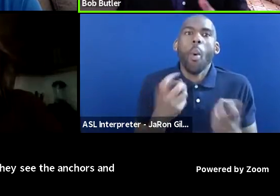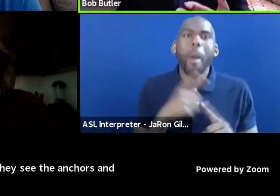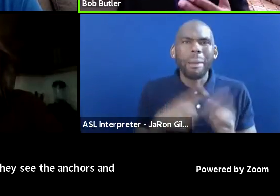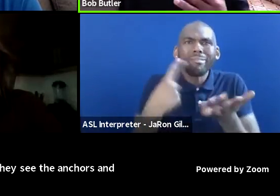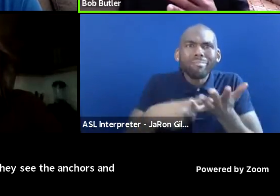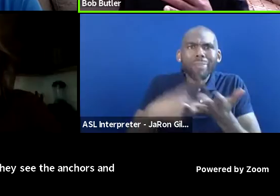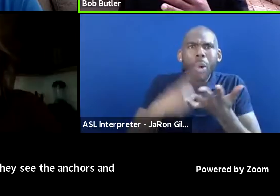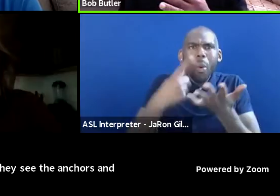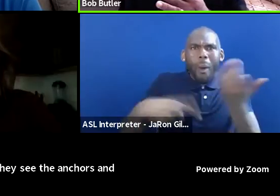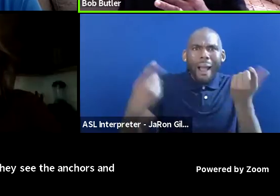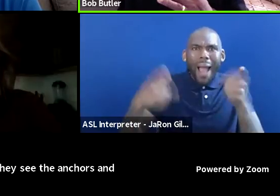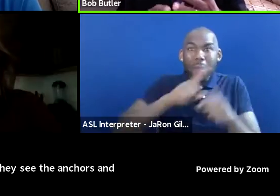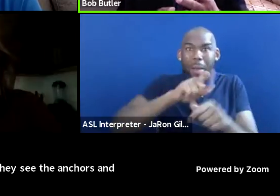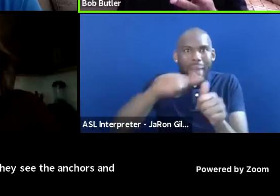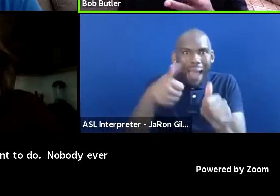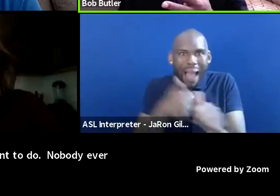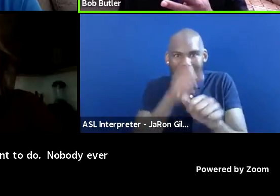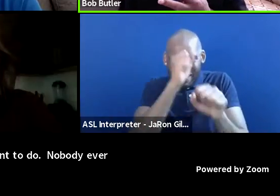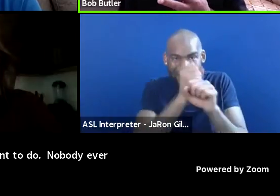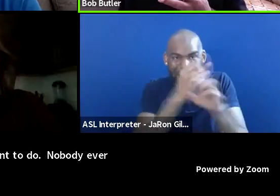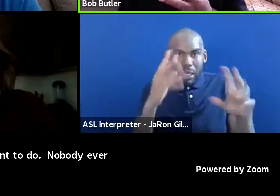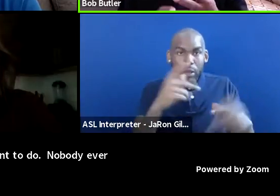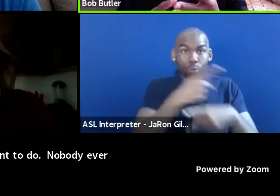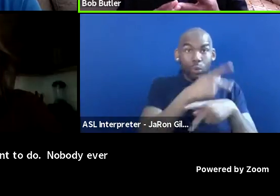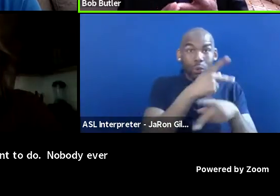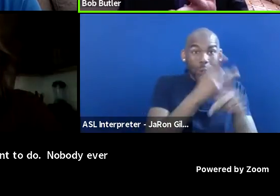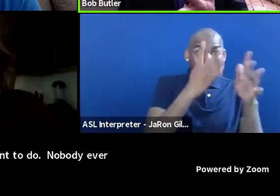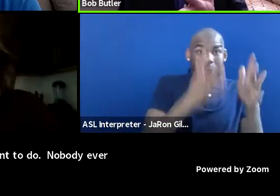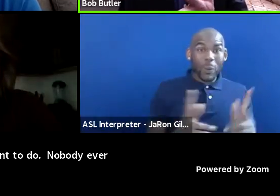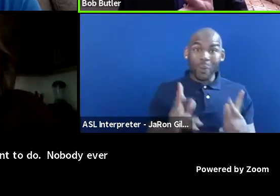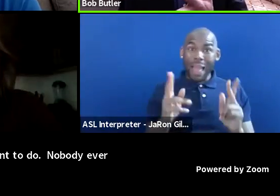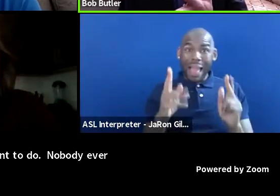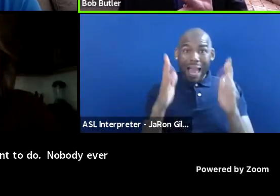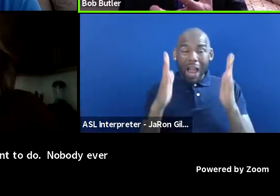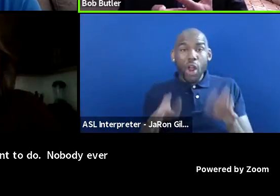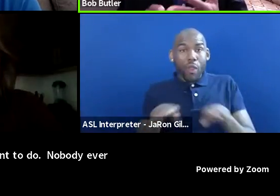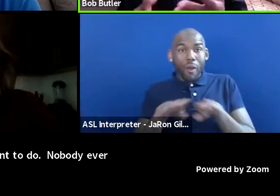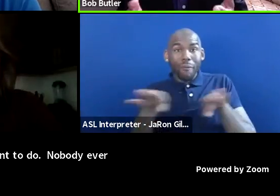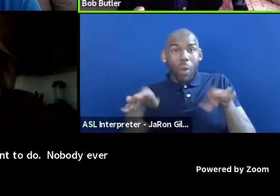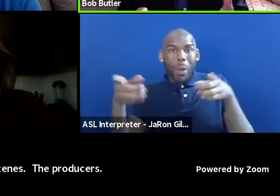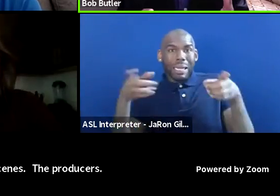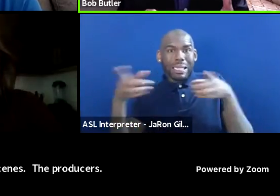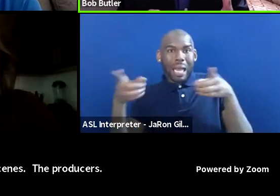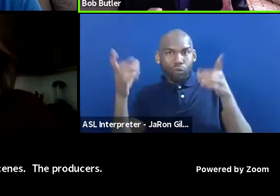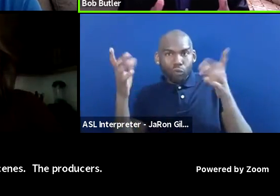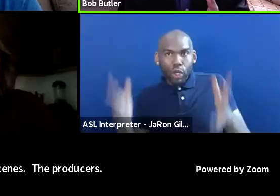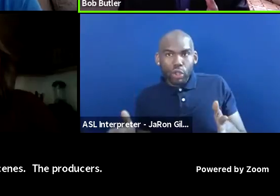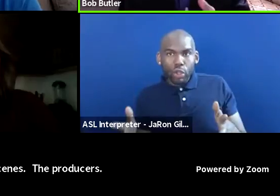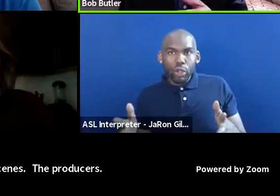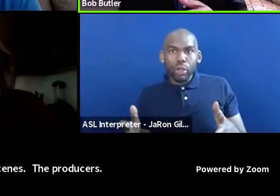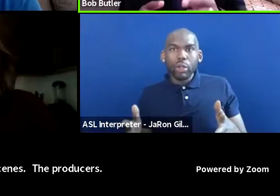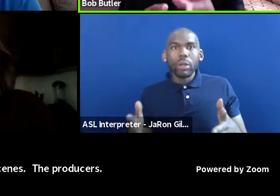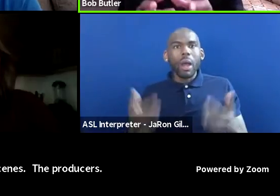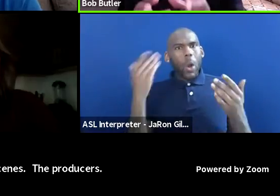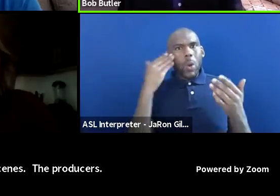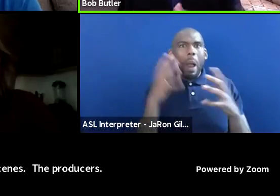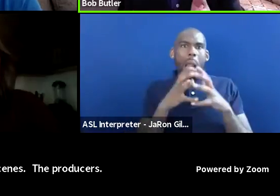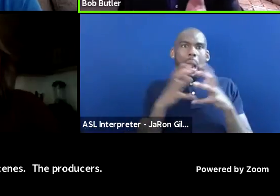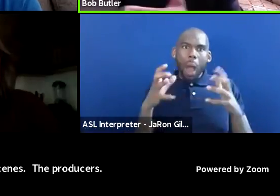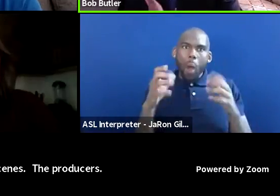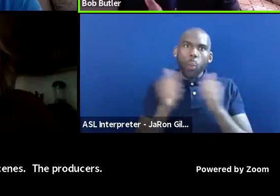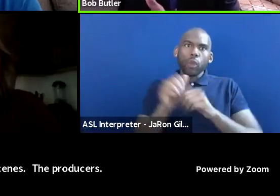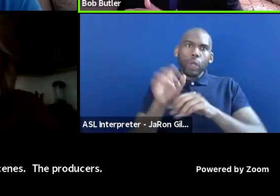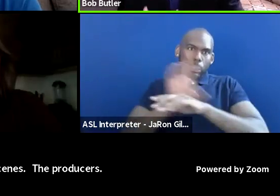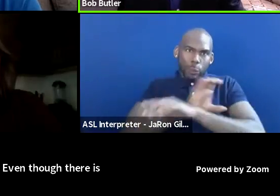scenes. The producers, the editors, the floor directors, although there's not much that because of computers, but there's all these other